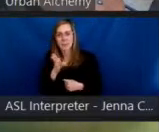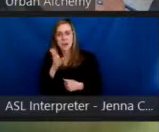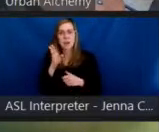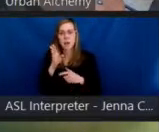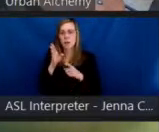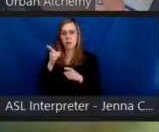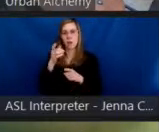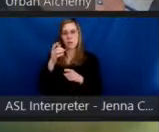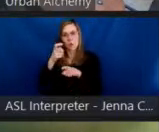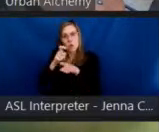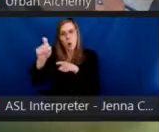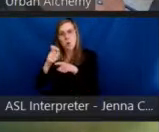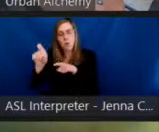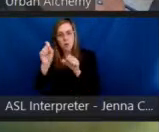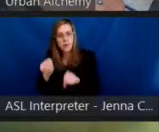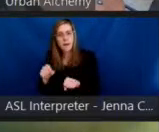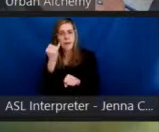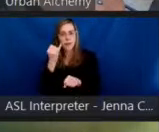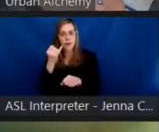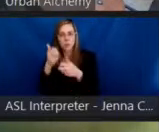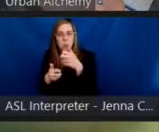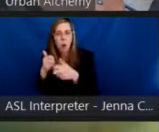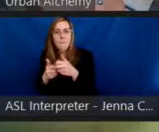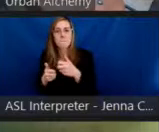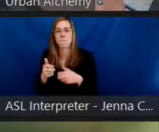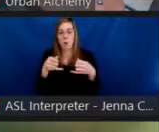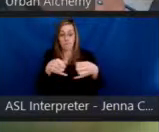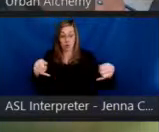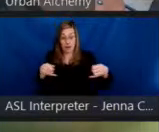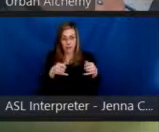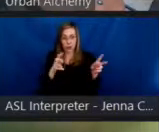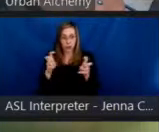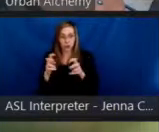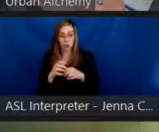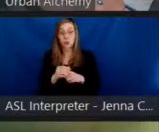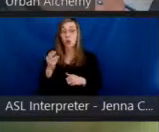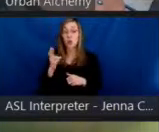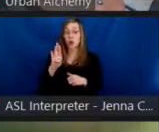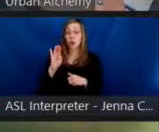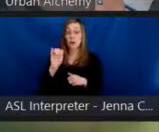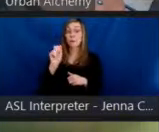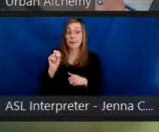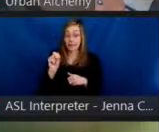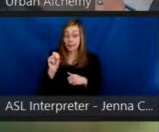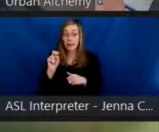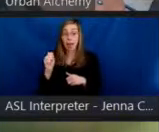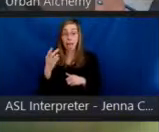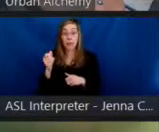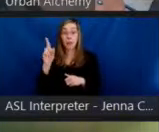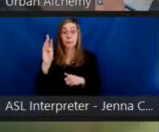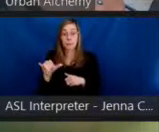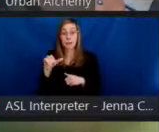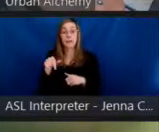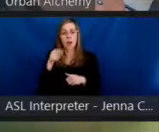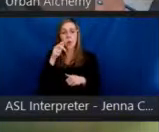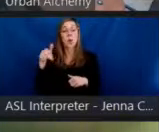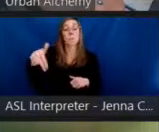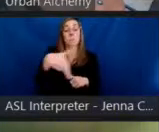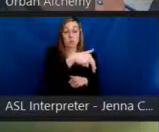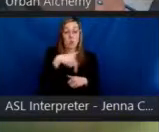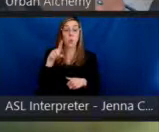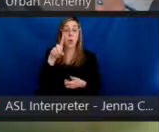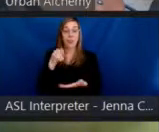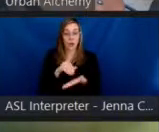you identify some perimeter issues. Urban Alchemy will patrol a 1,000-foot perimeter 16 hours a day, every single day. And there will